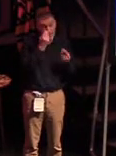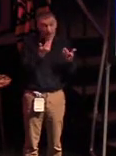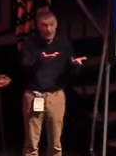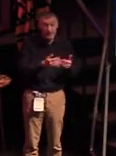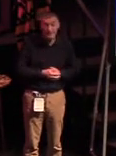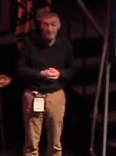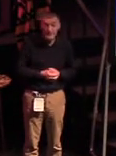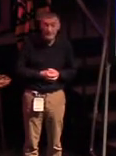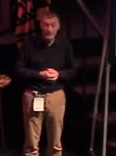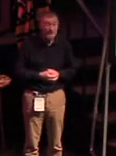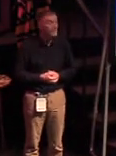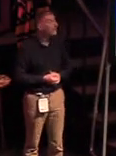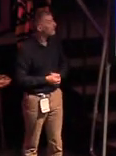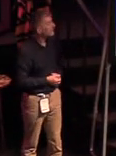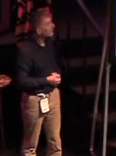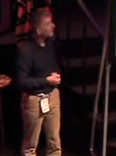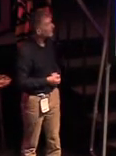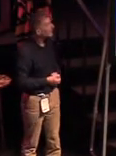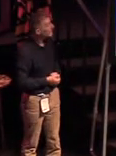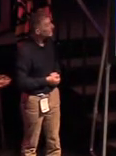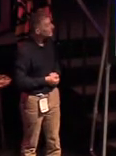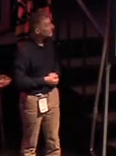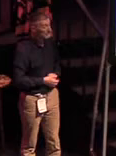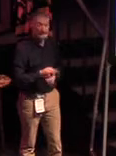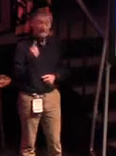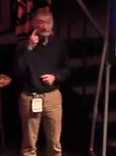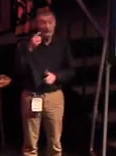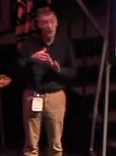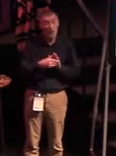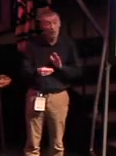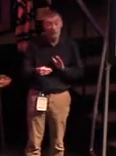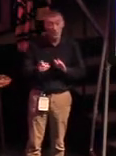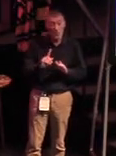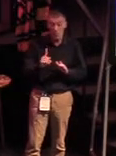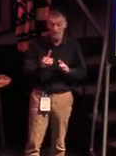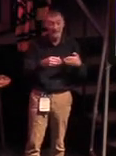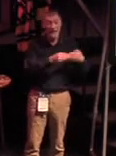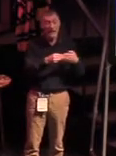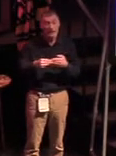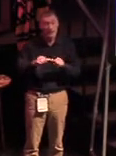So our model is really simple. So we deliver leadership